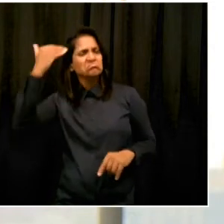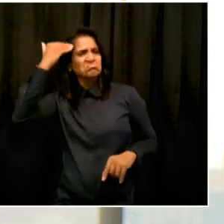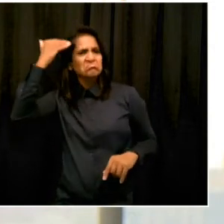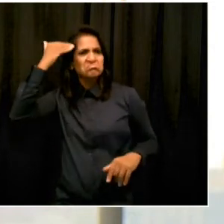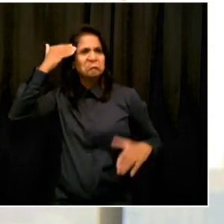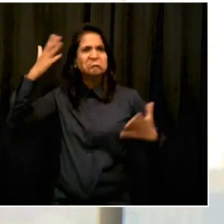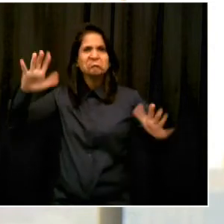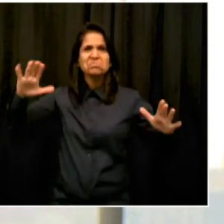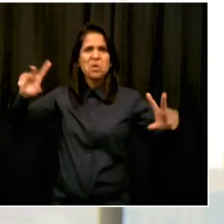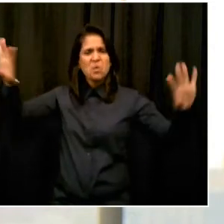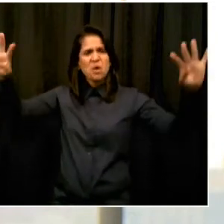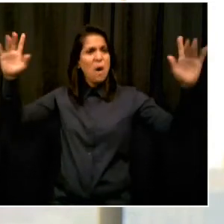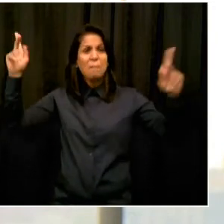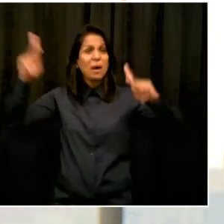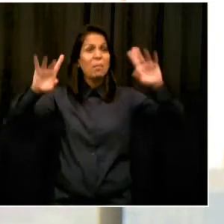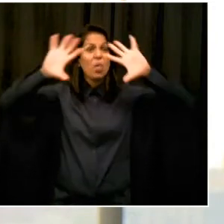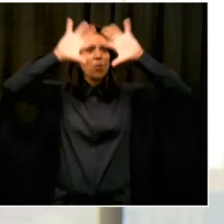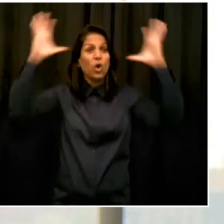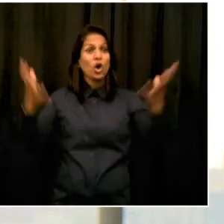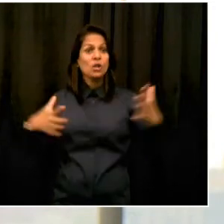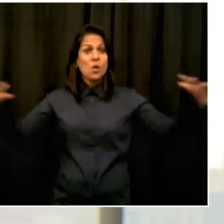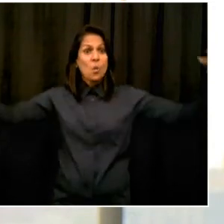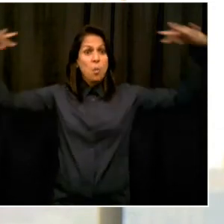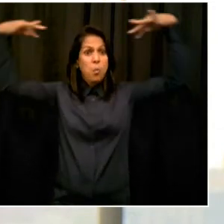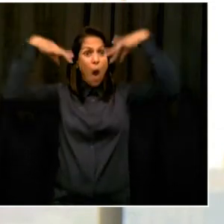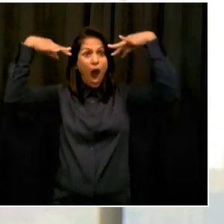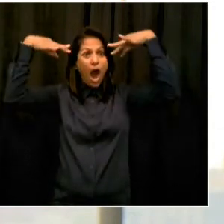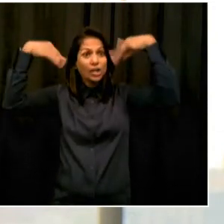a renaissance for New York City.